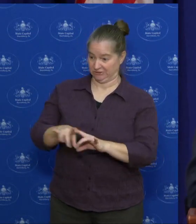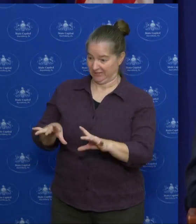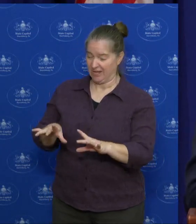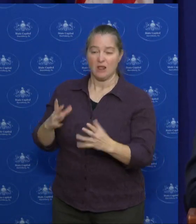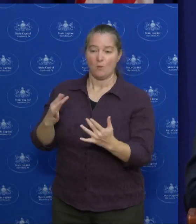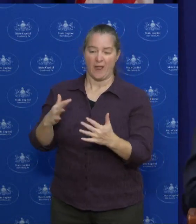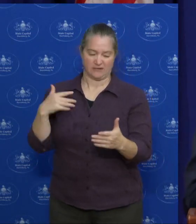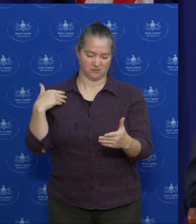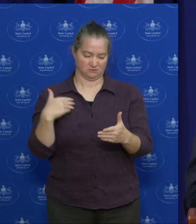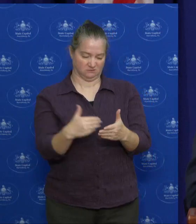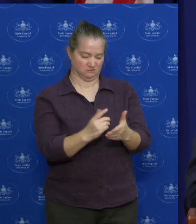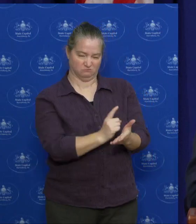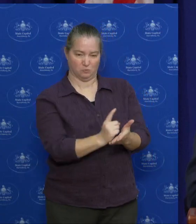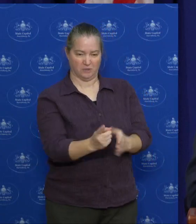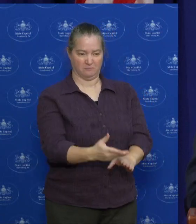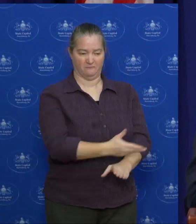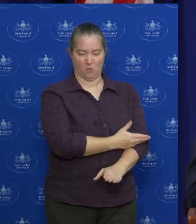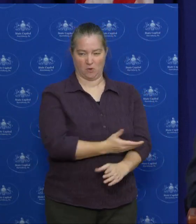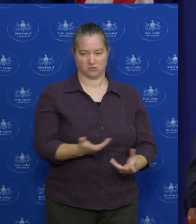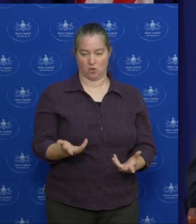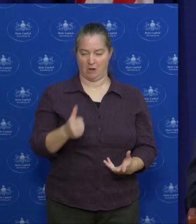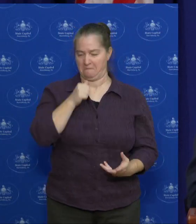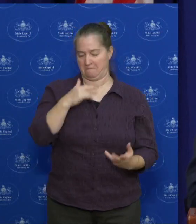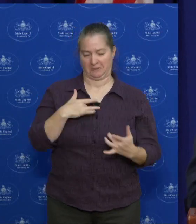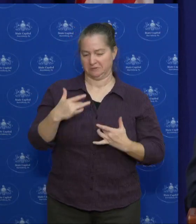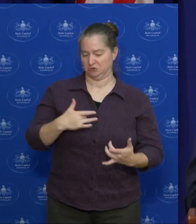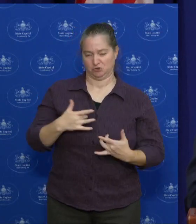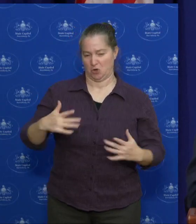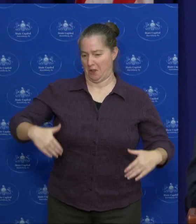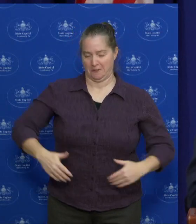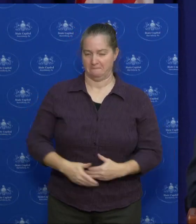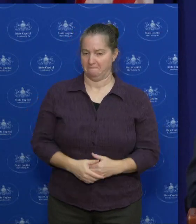So I wouldn't be alarmed by that figure.